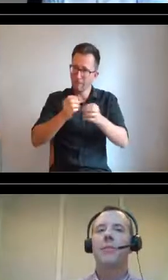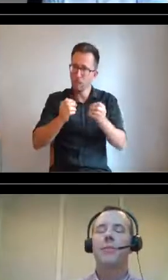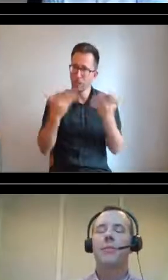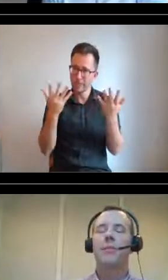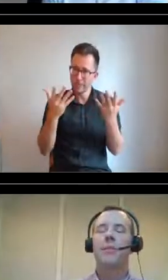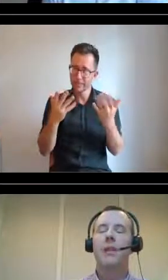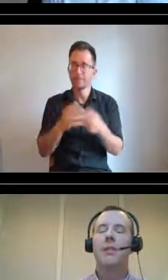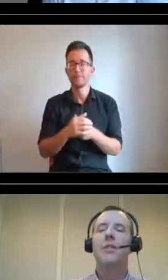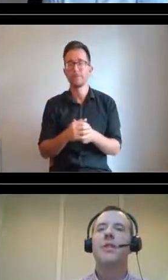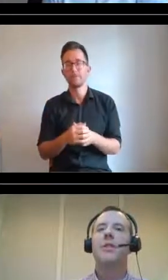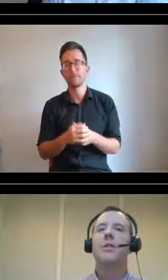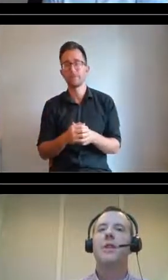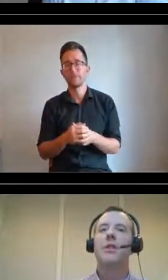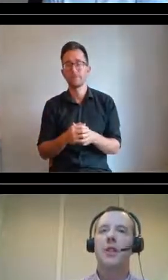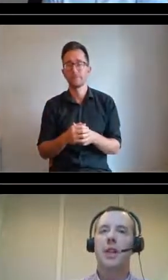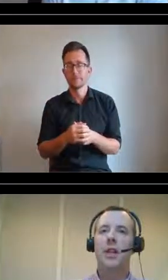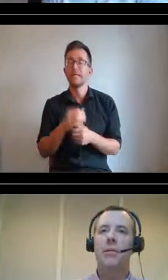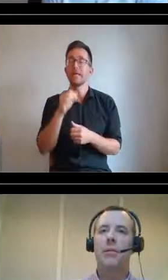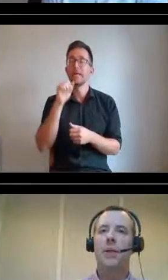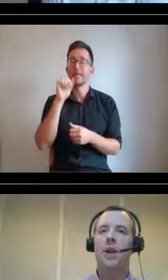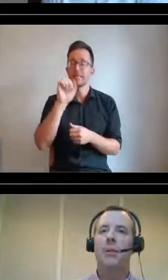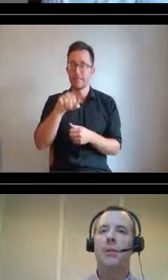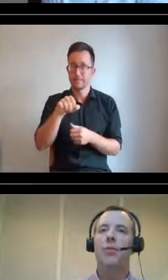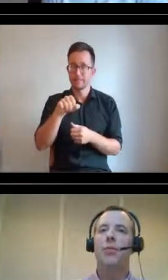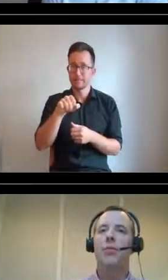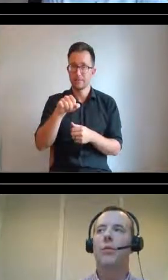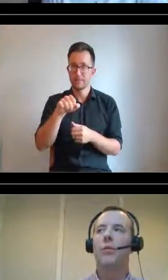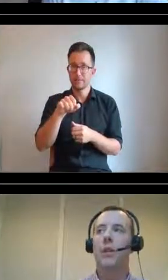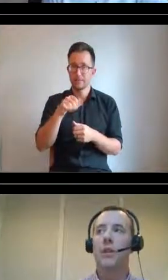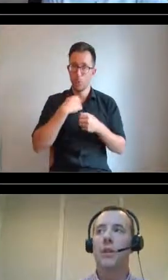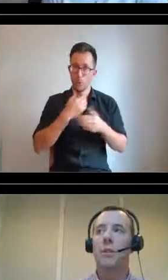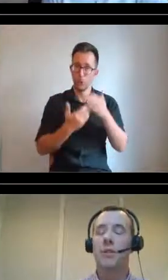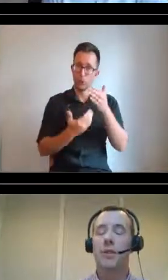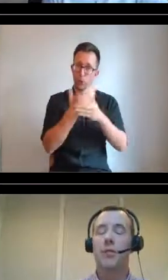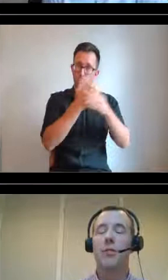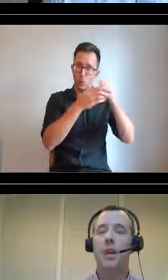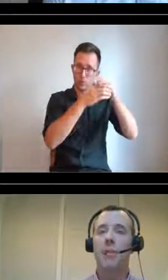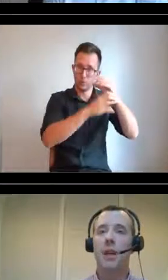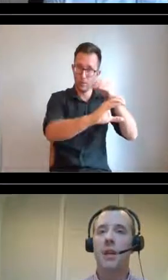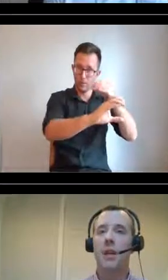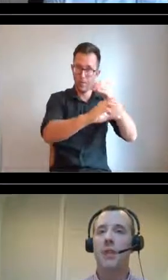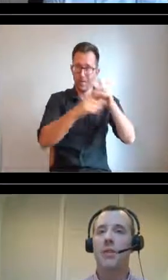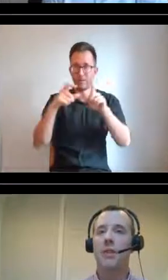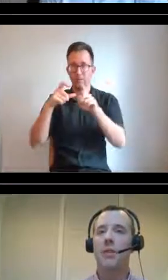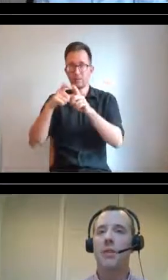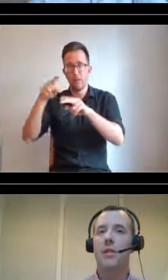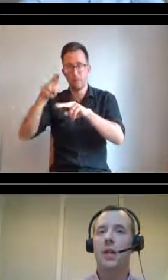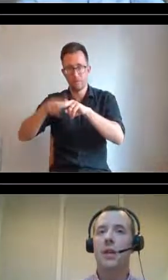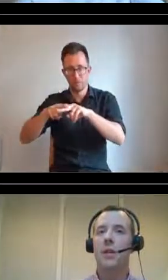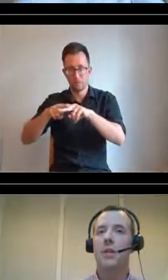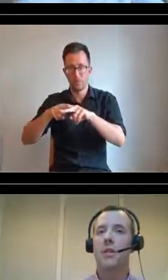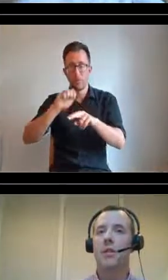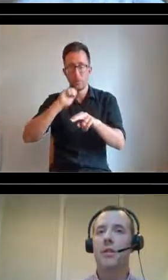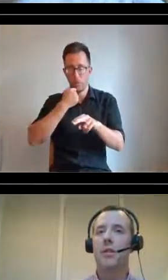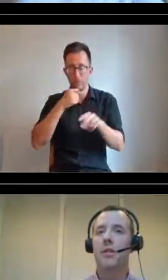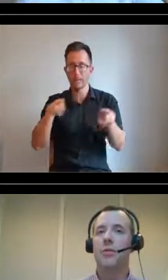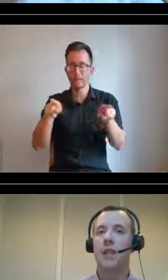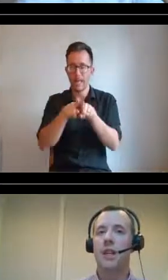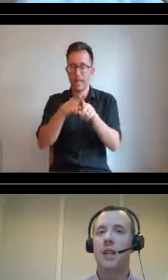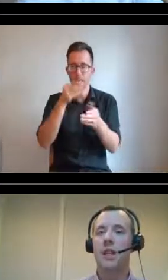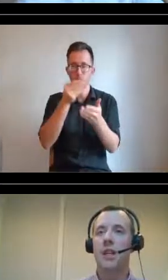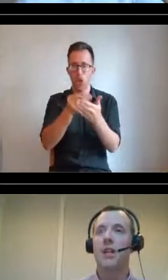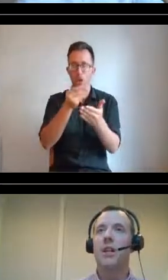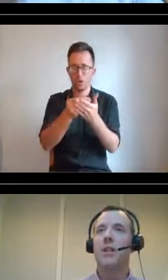sure. Yes, the charging regime for Lower Thames Crossing will replicate that used at